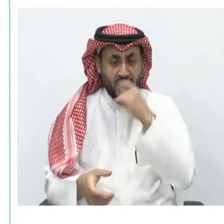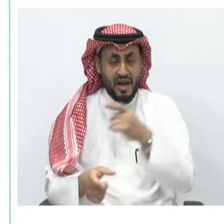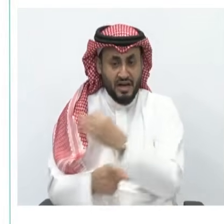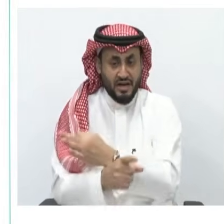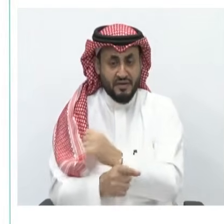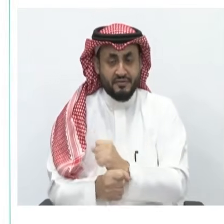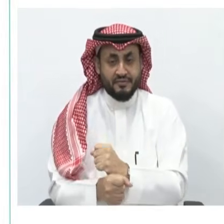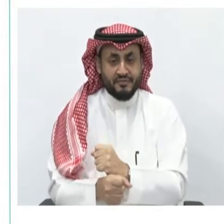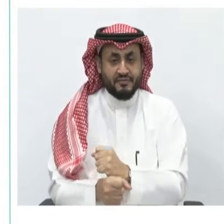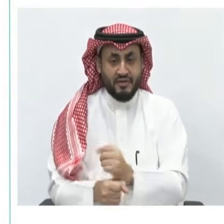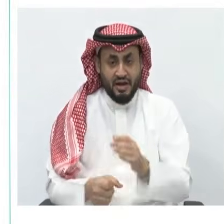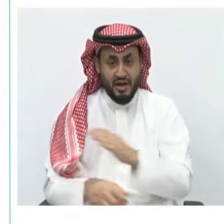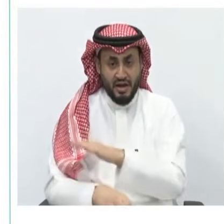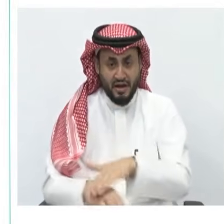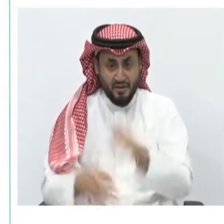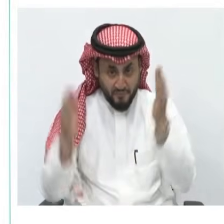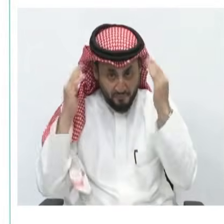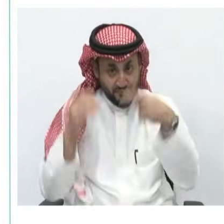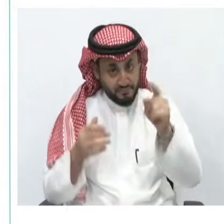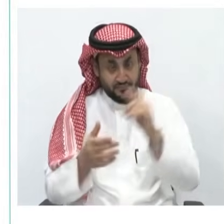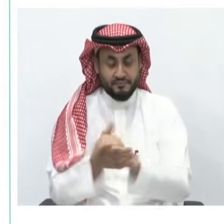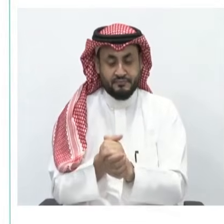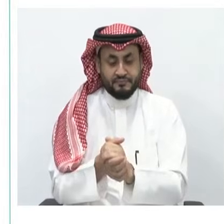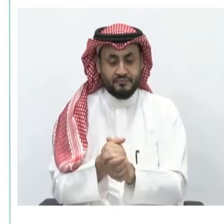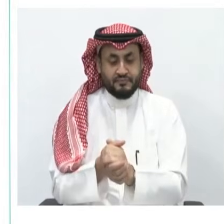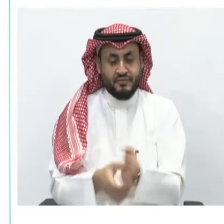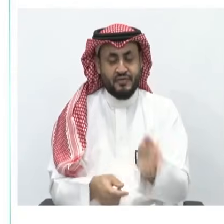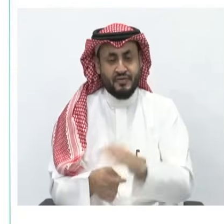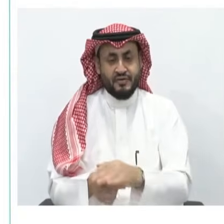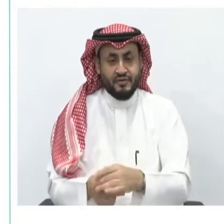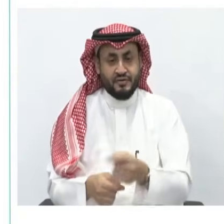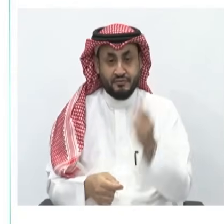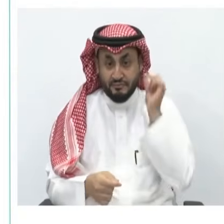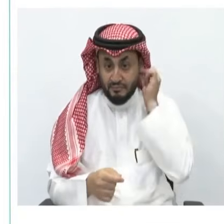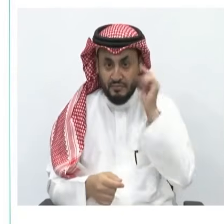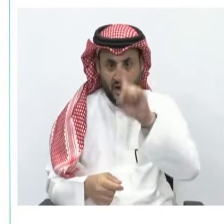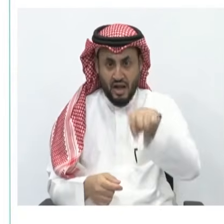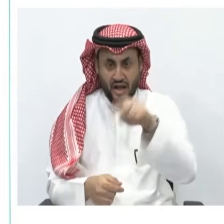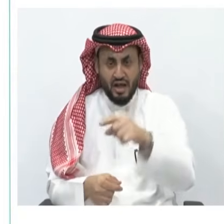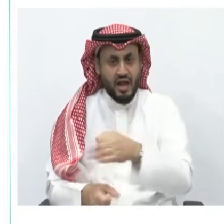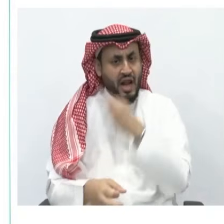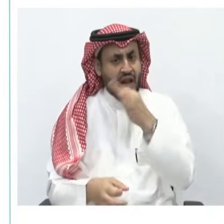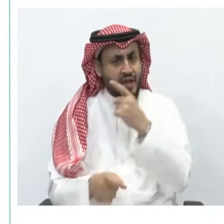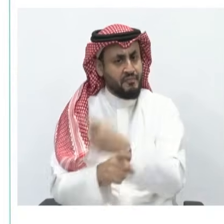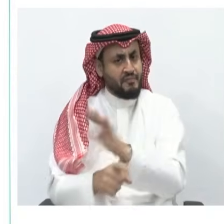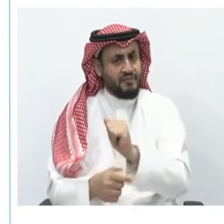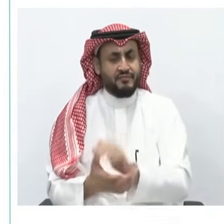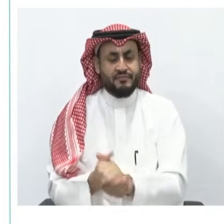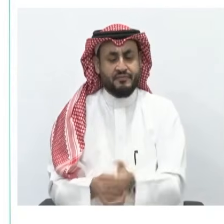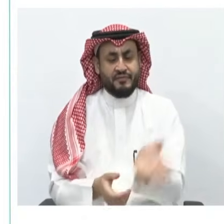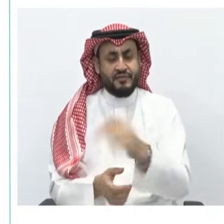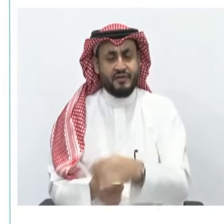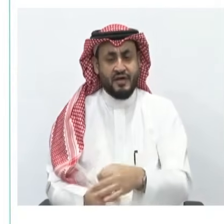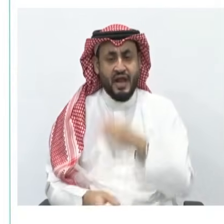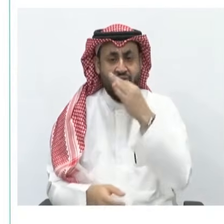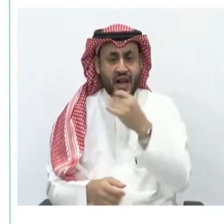says, touch your head. Excellent. Yes, that's right. Okay. Touch your ears? No. Perfect. The